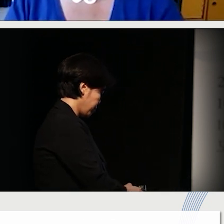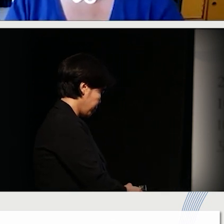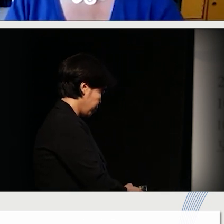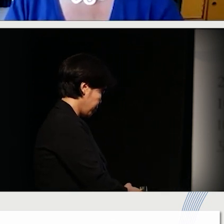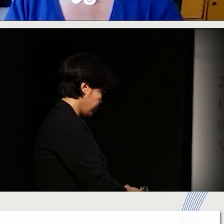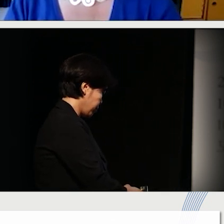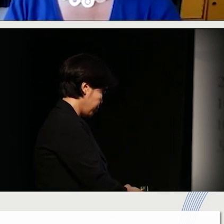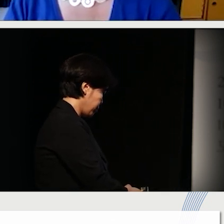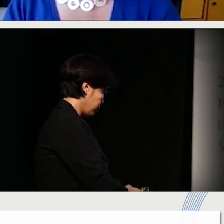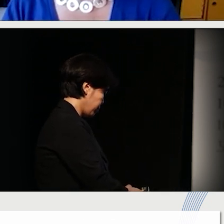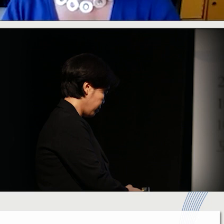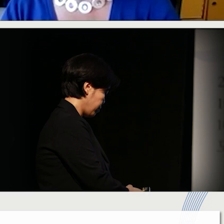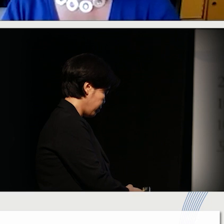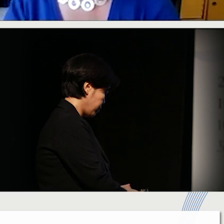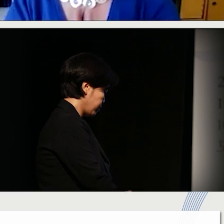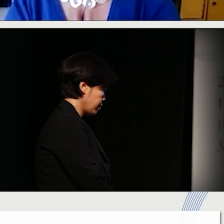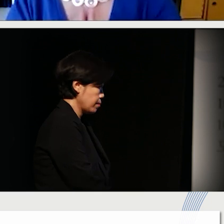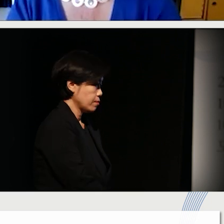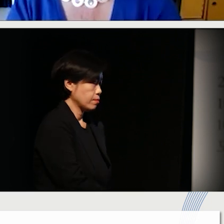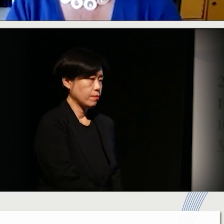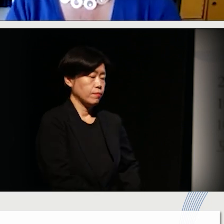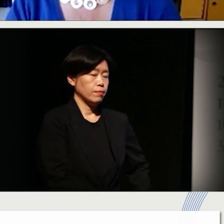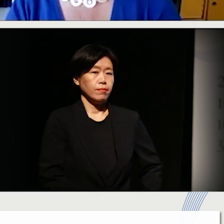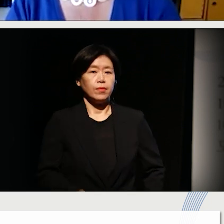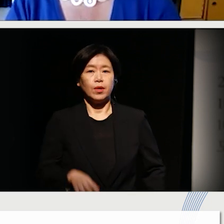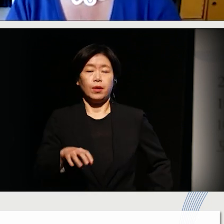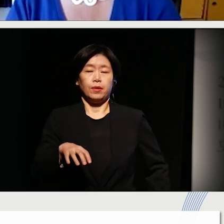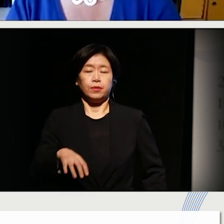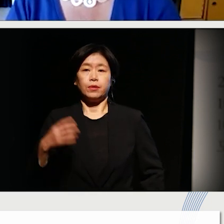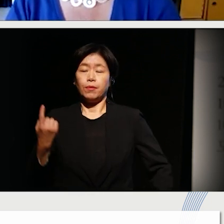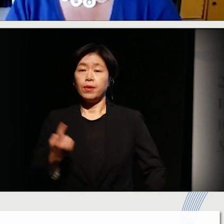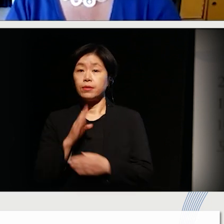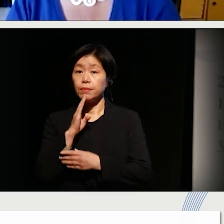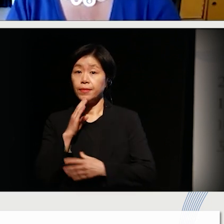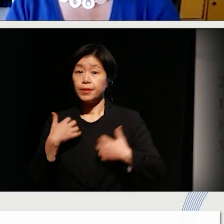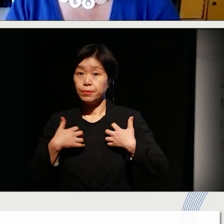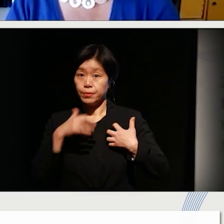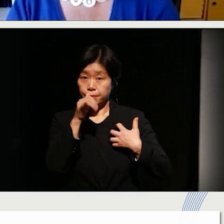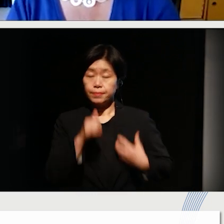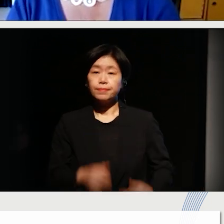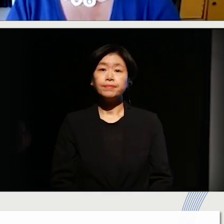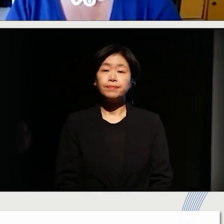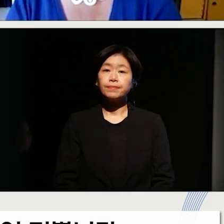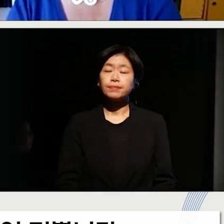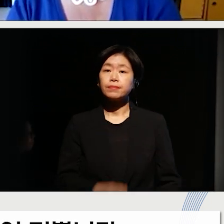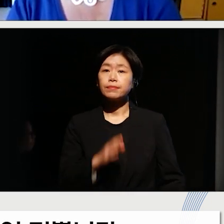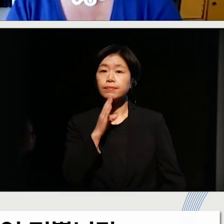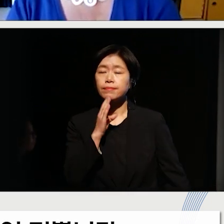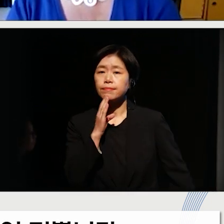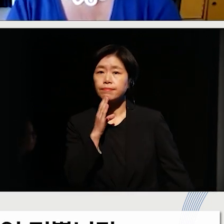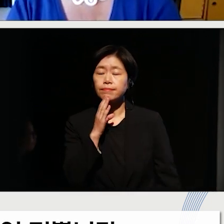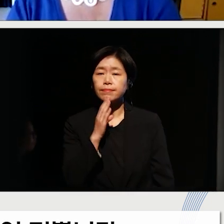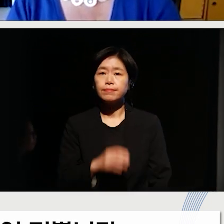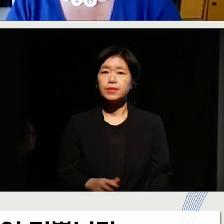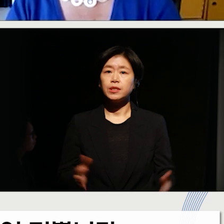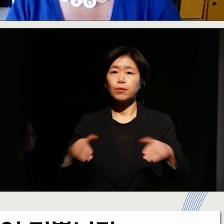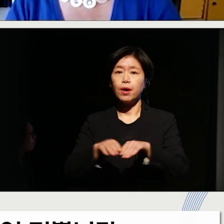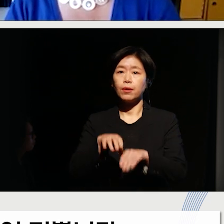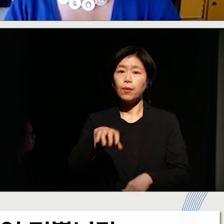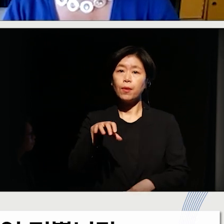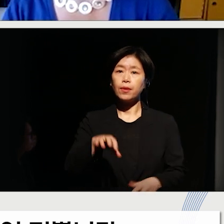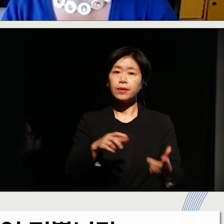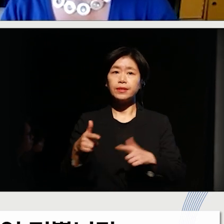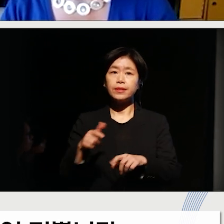so excited to be here, and I am so excited to be asked to talk about the establishment of